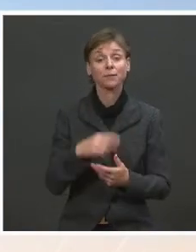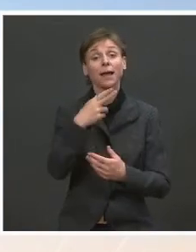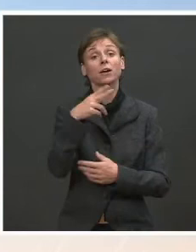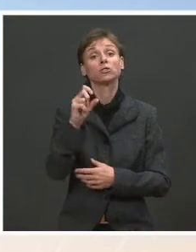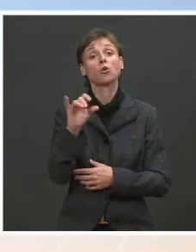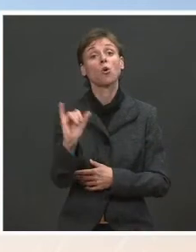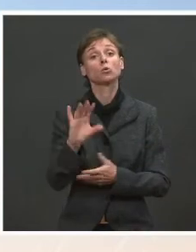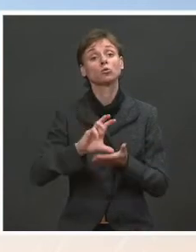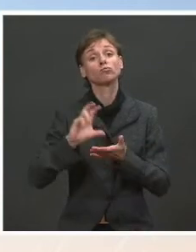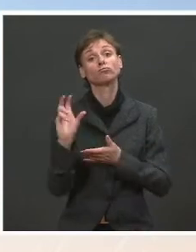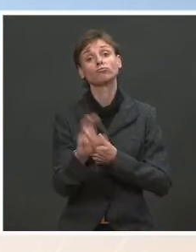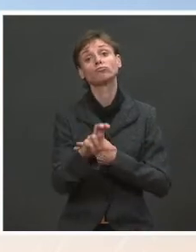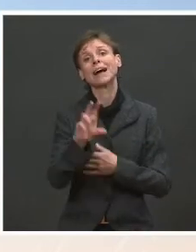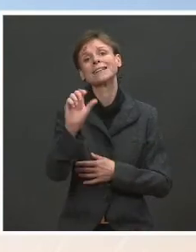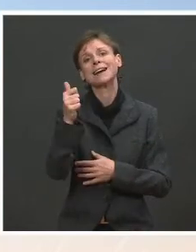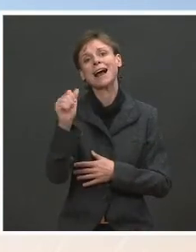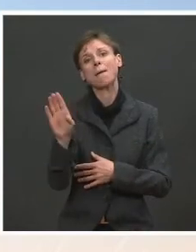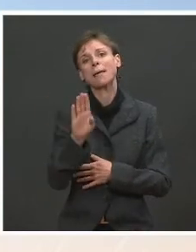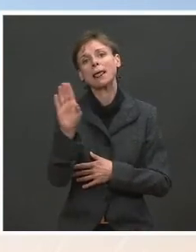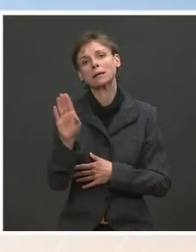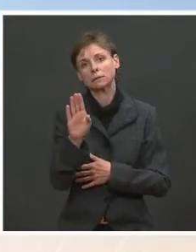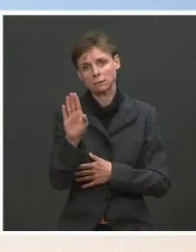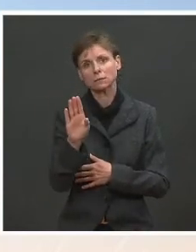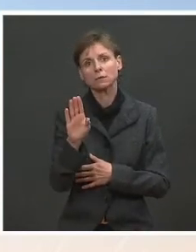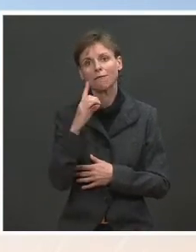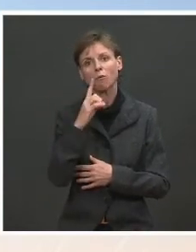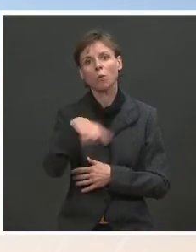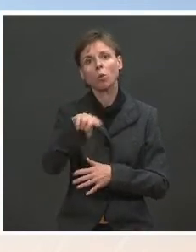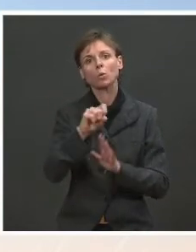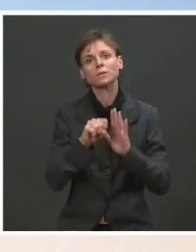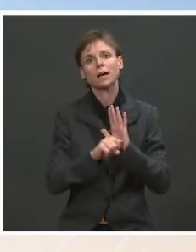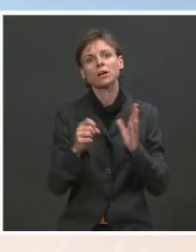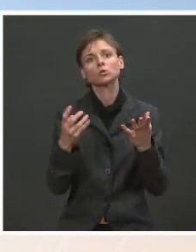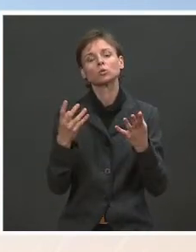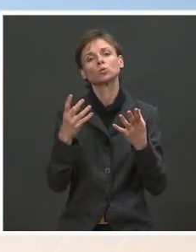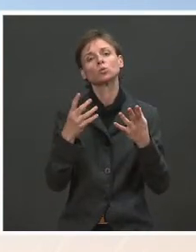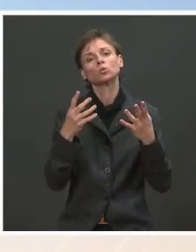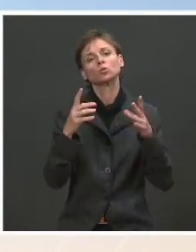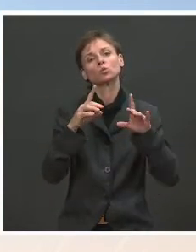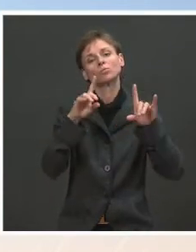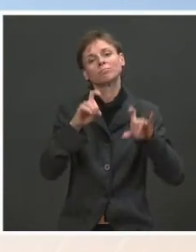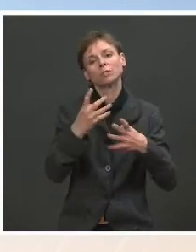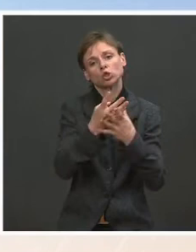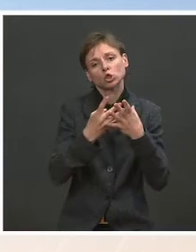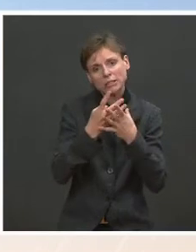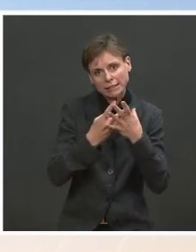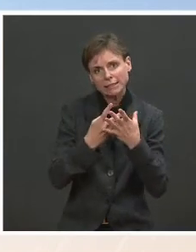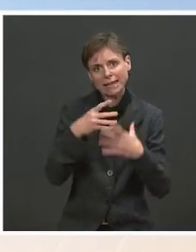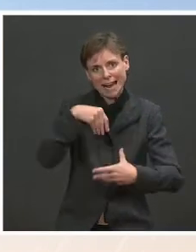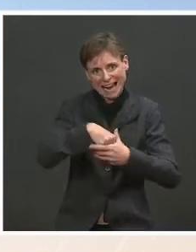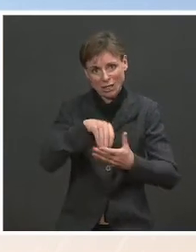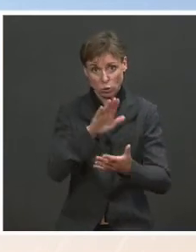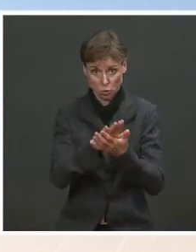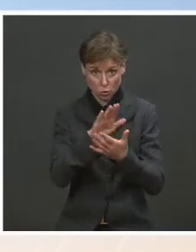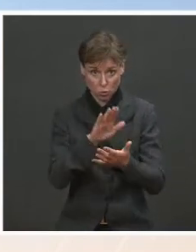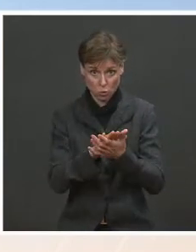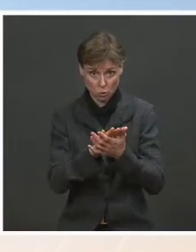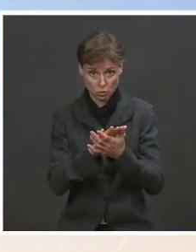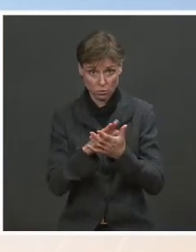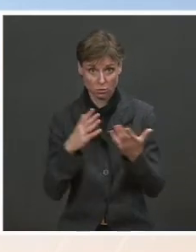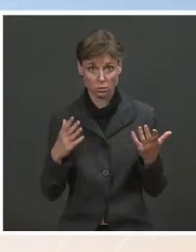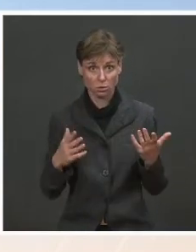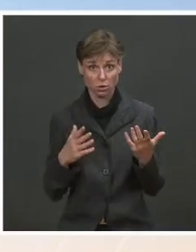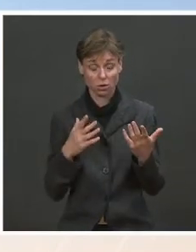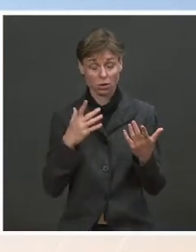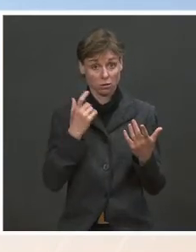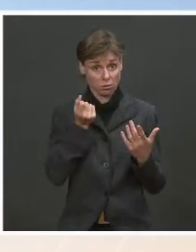additional $10 billion for states to do screening and surveillance testing in schools to make sure we can not only open our